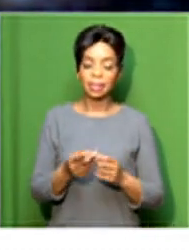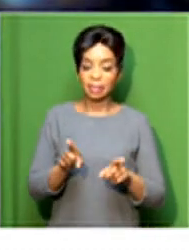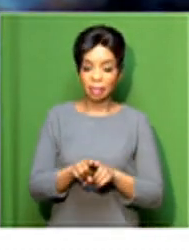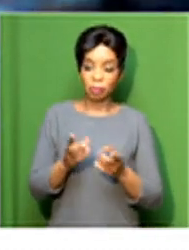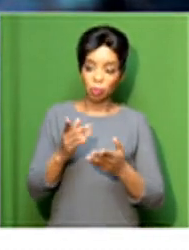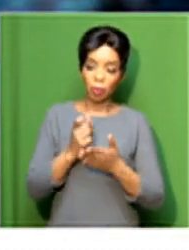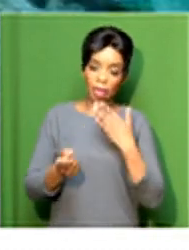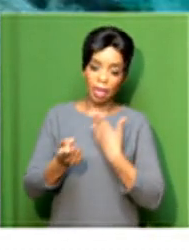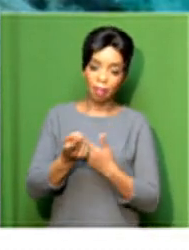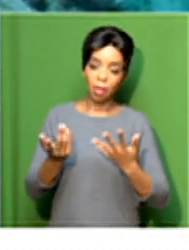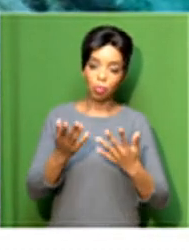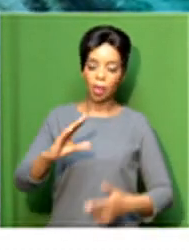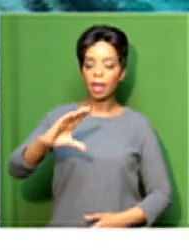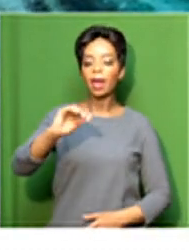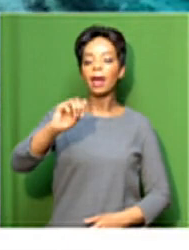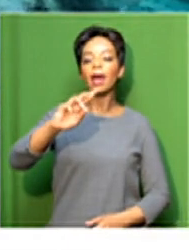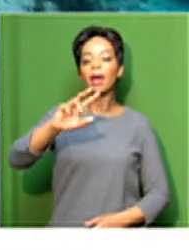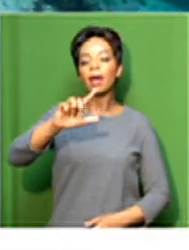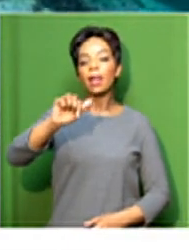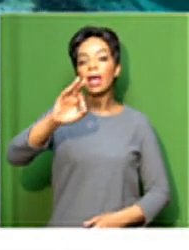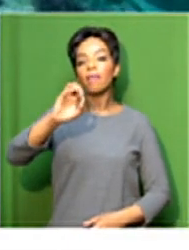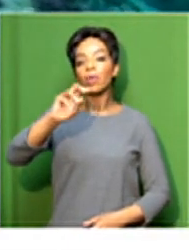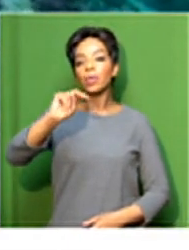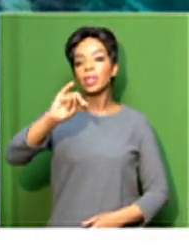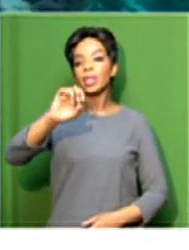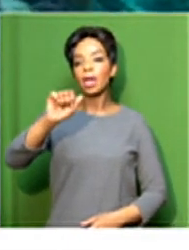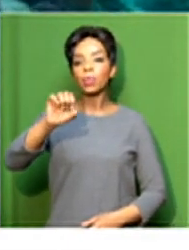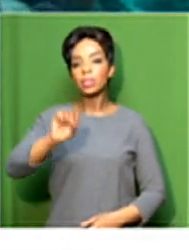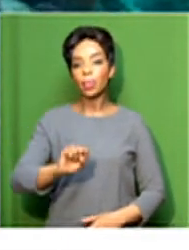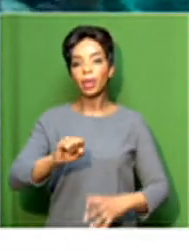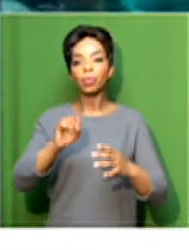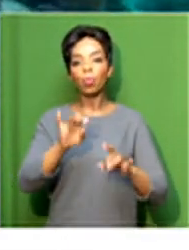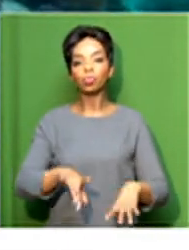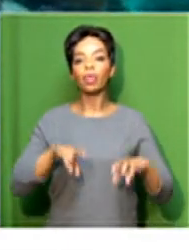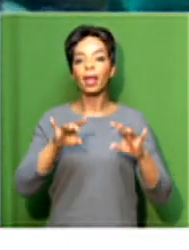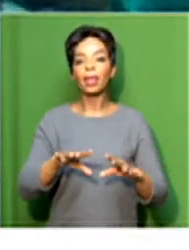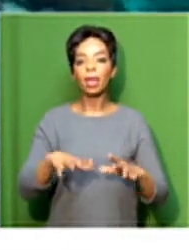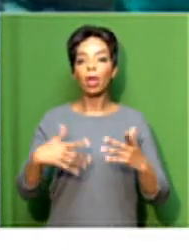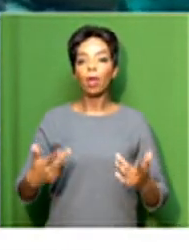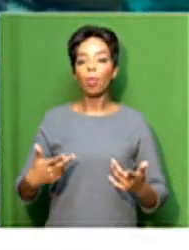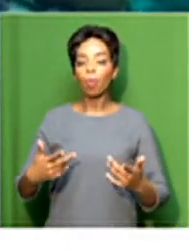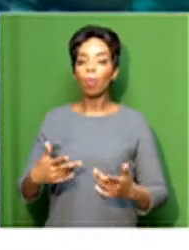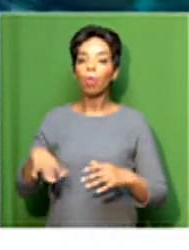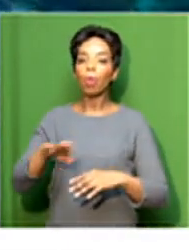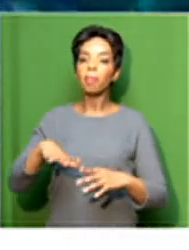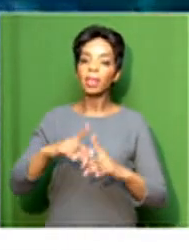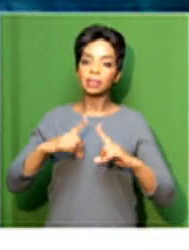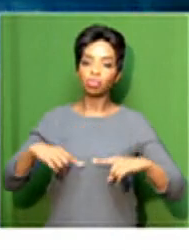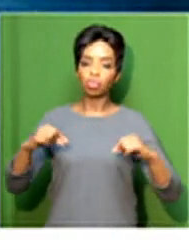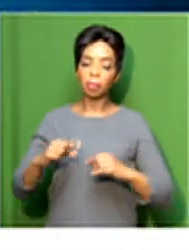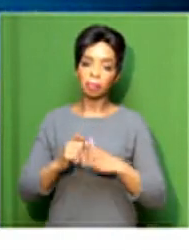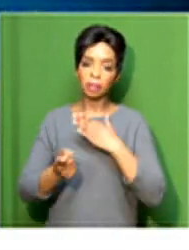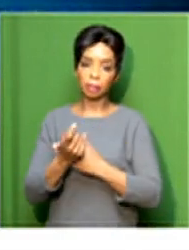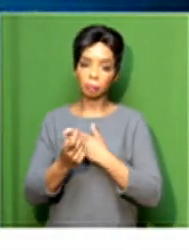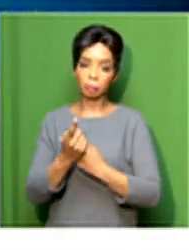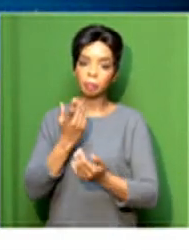of California. Similar things have happened in southern Australia and in Japan. But that's why we're so lucky,